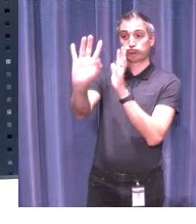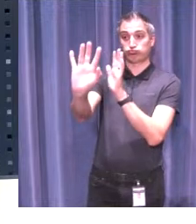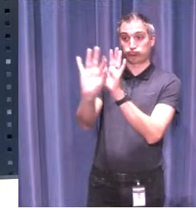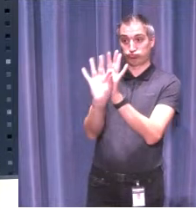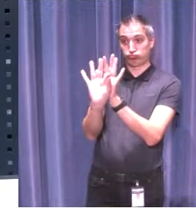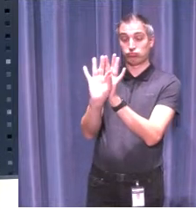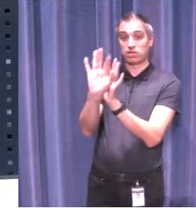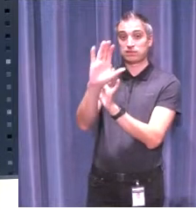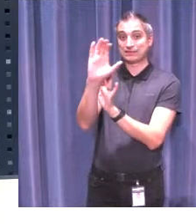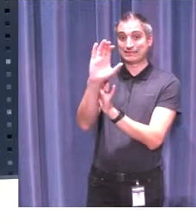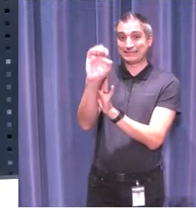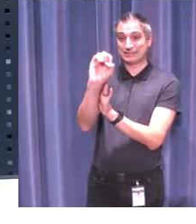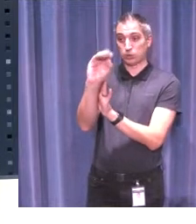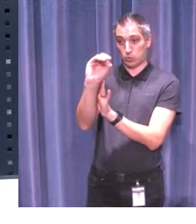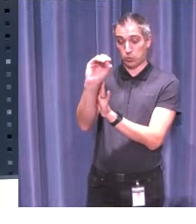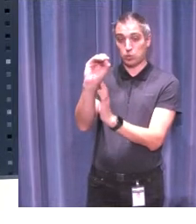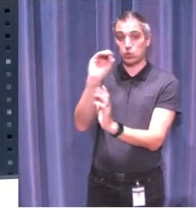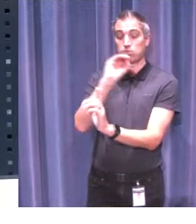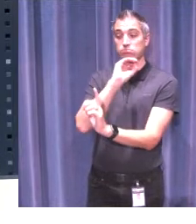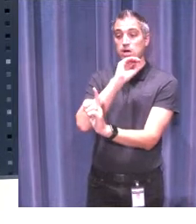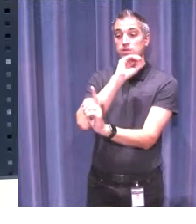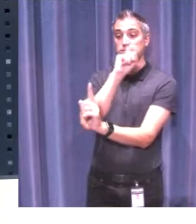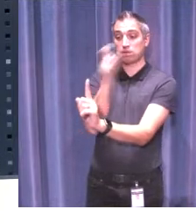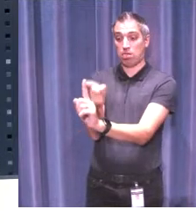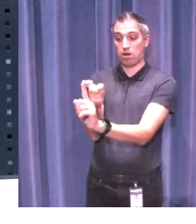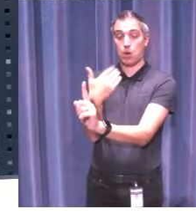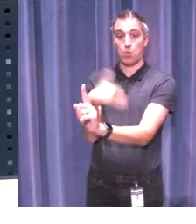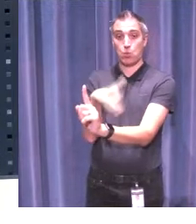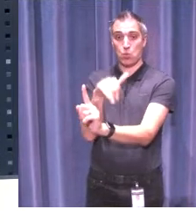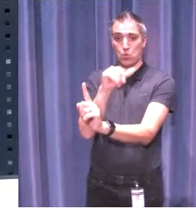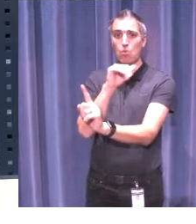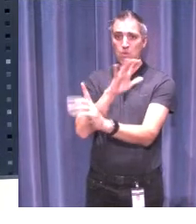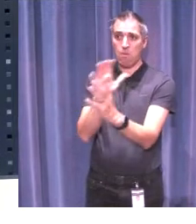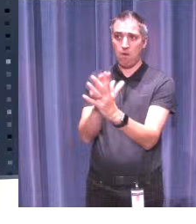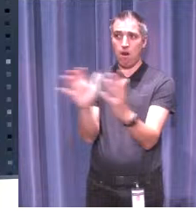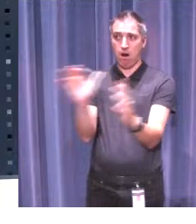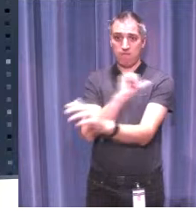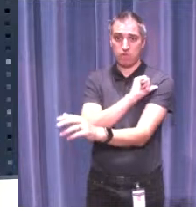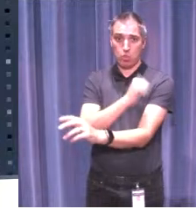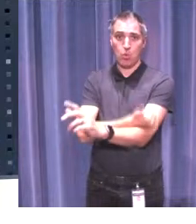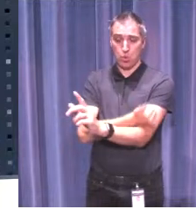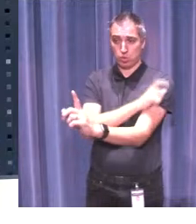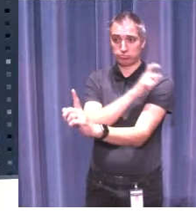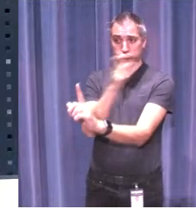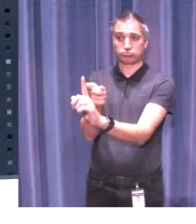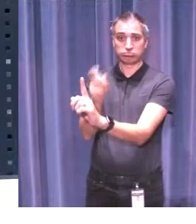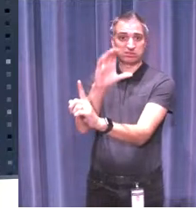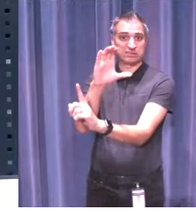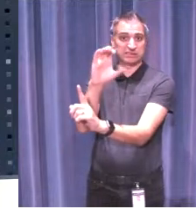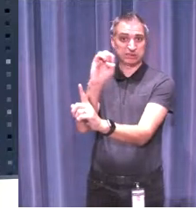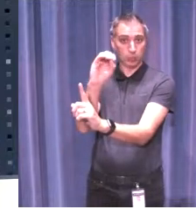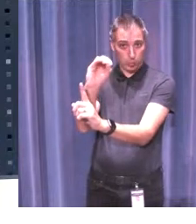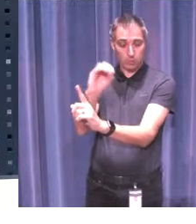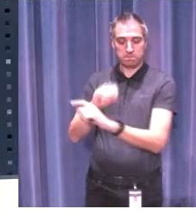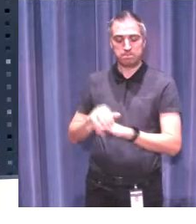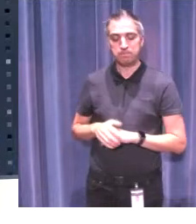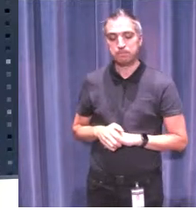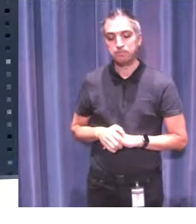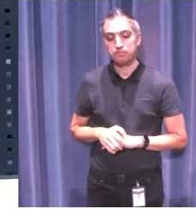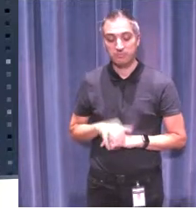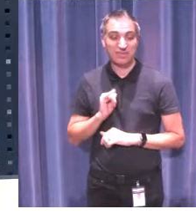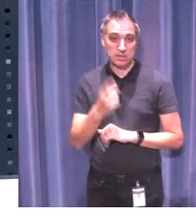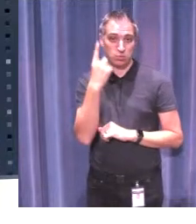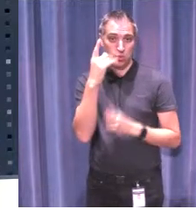with and delegate quite a bit of authority to that CEO. So that's one of the options